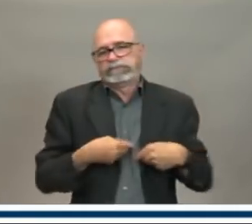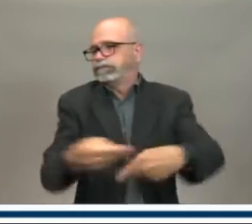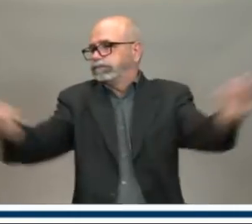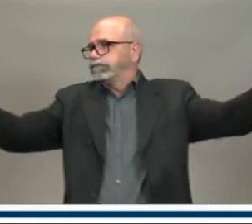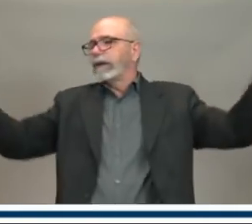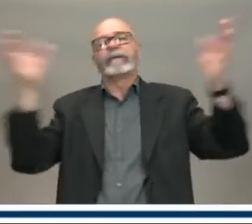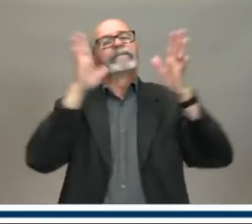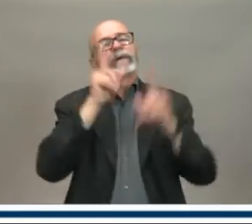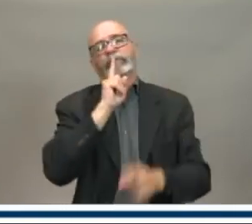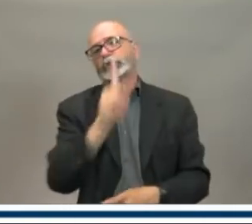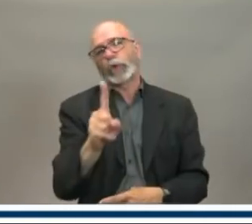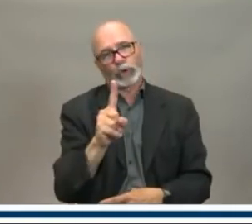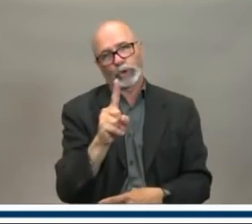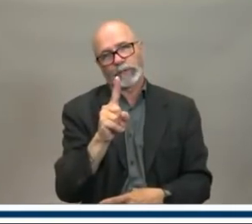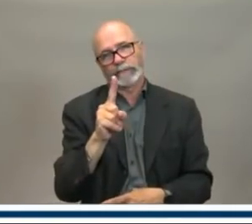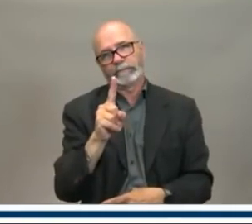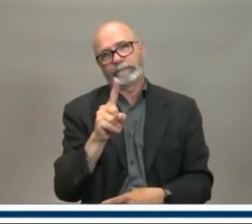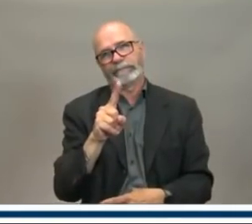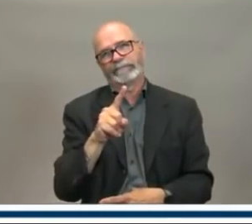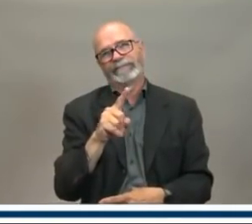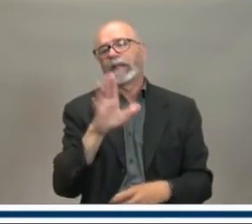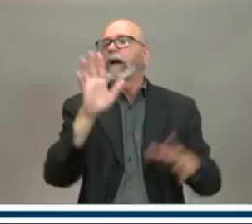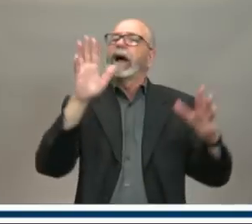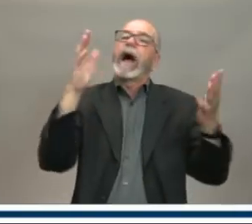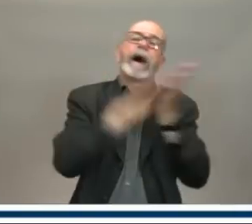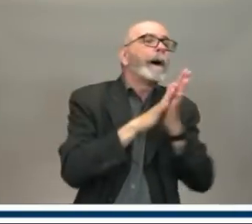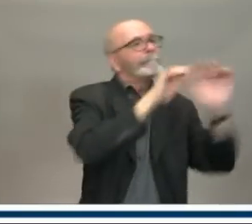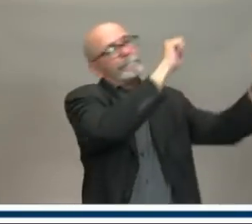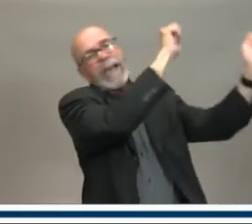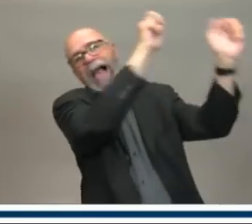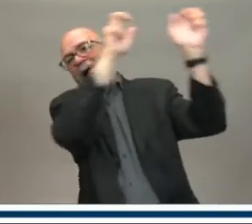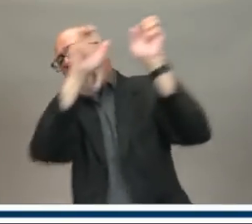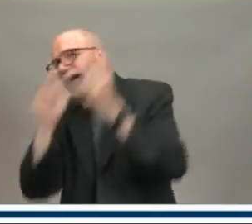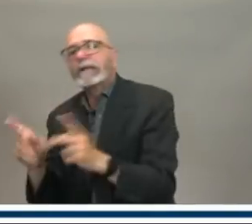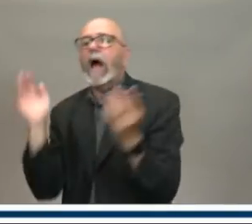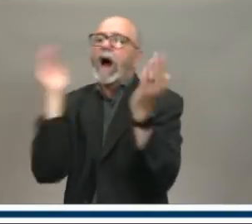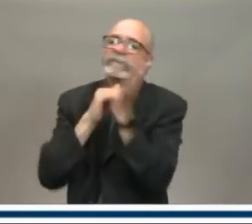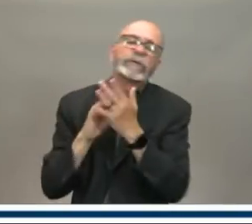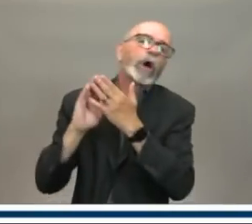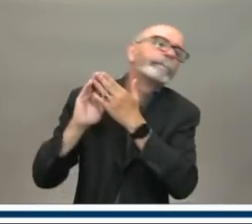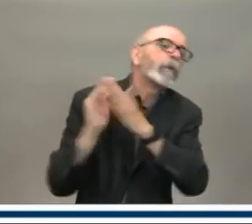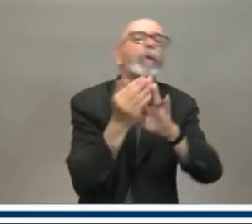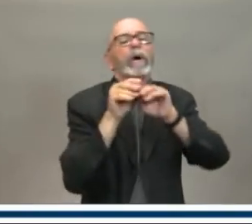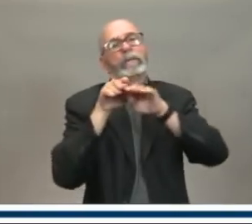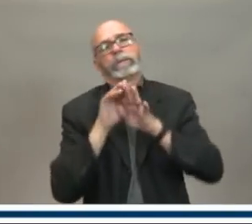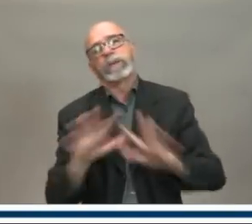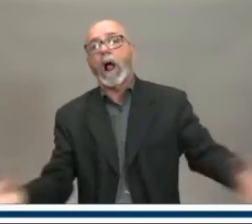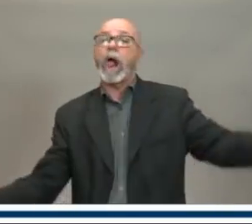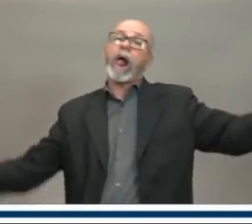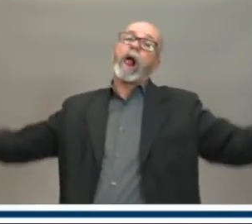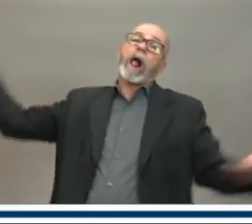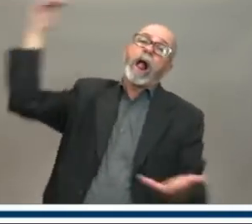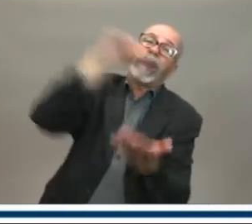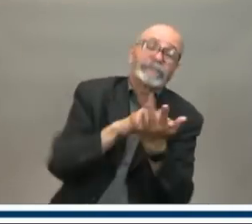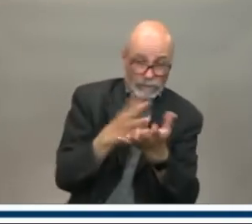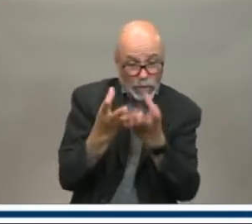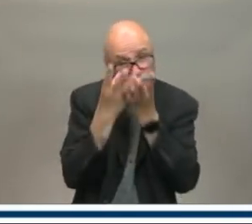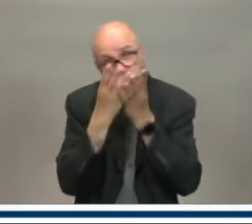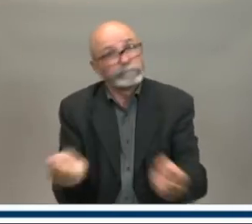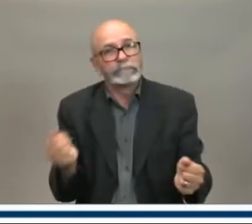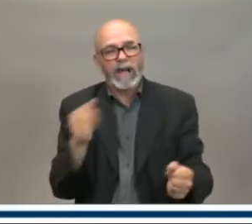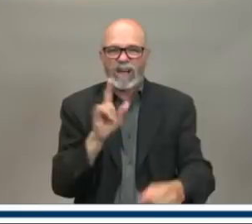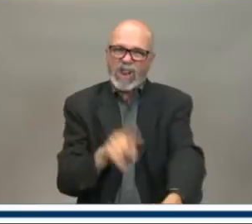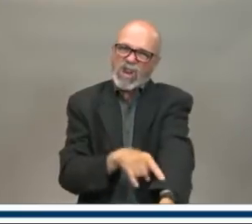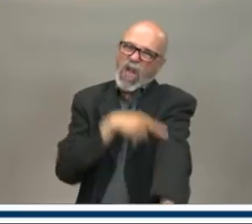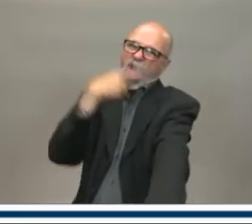of then transmission back into communities, but can very quickly, because of the numbers involved, can create a substantive issue for public